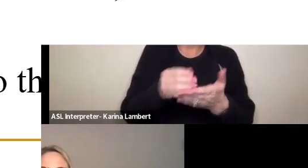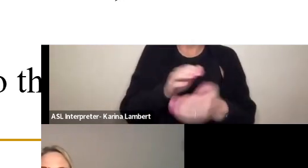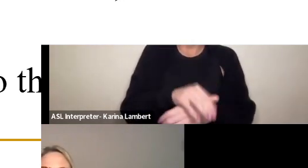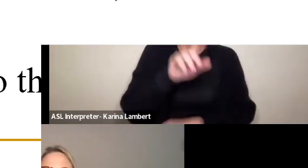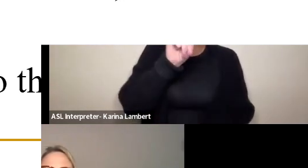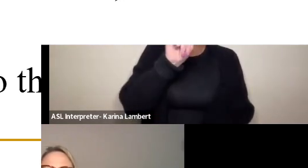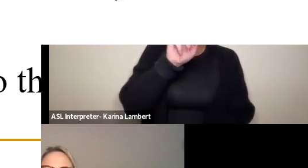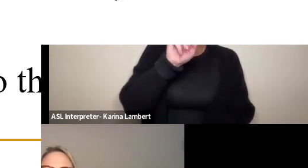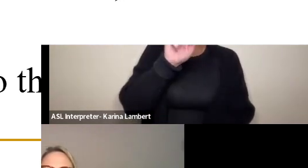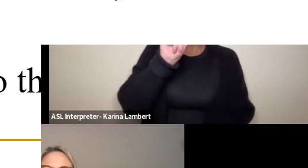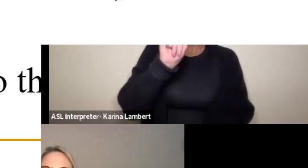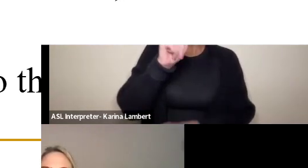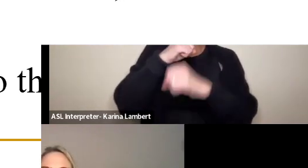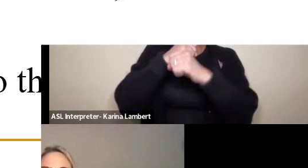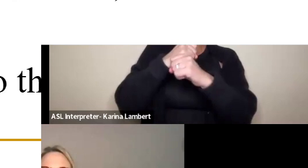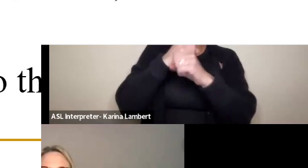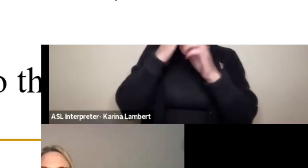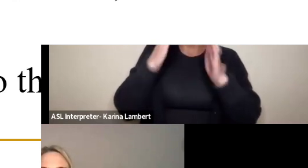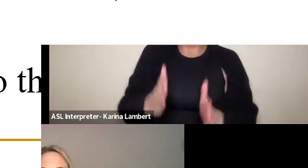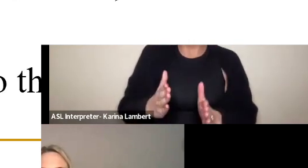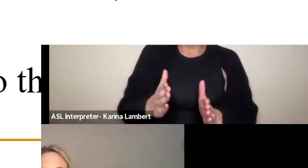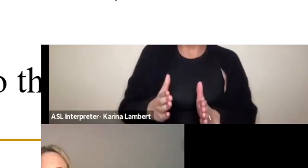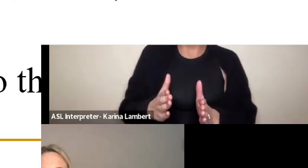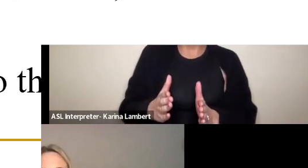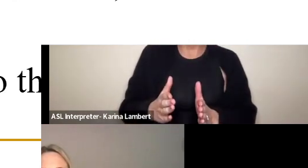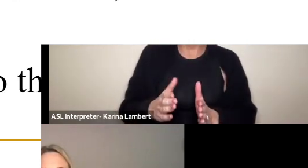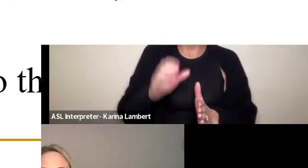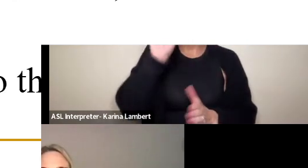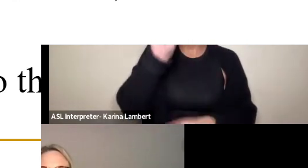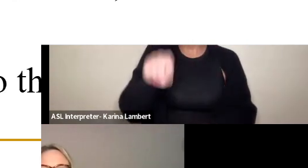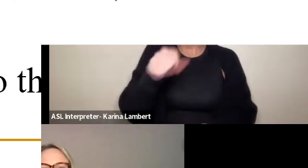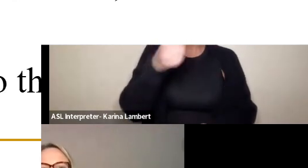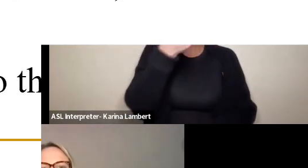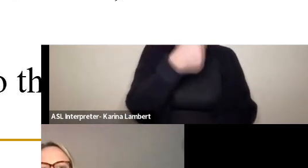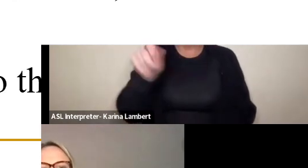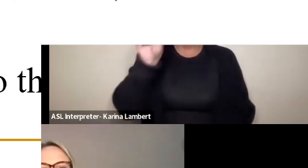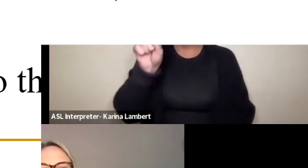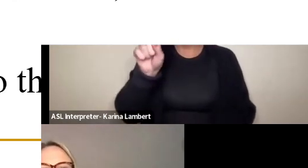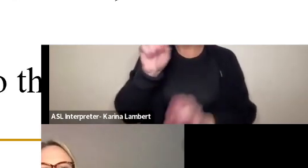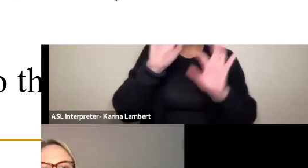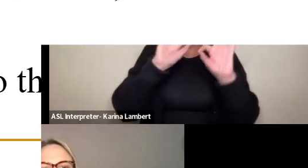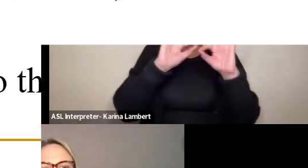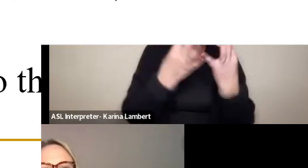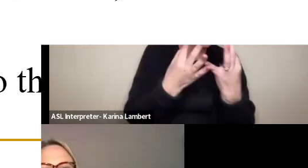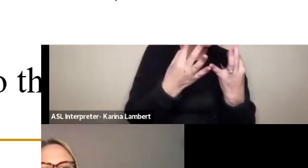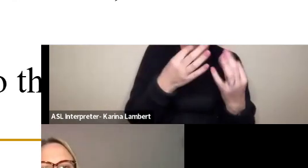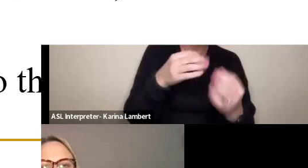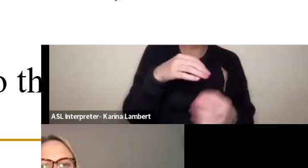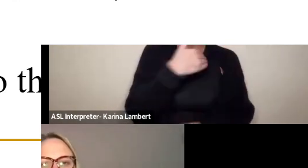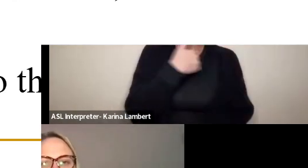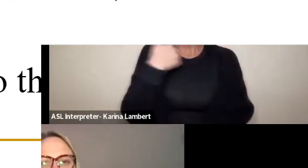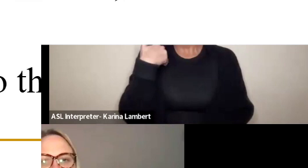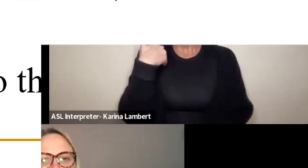protector can be, again, anyone, family member, a friend, the